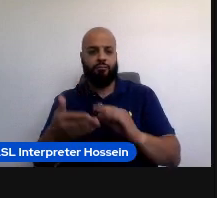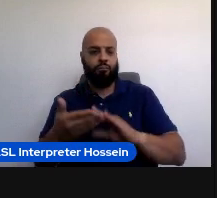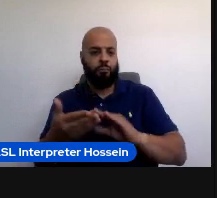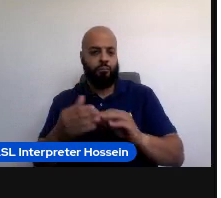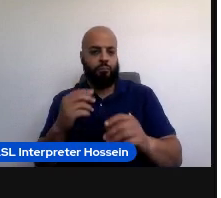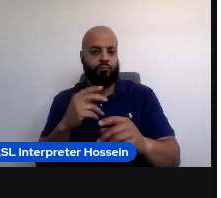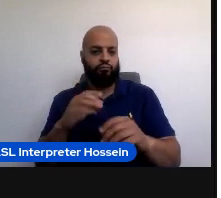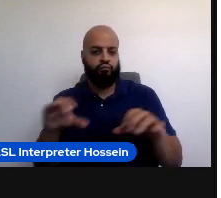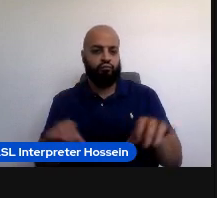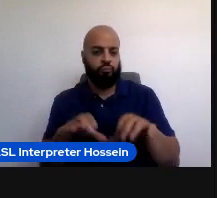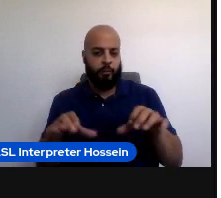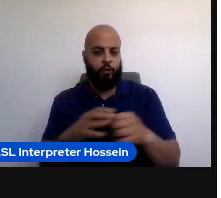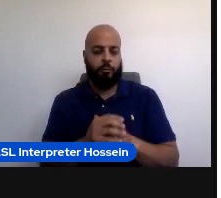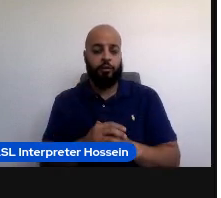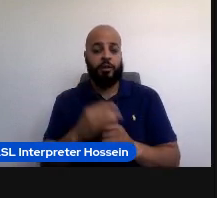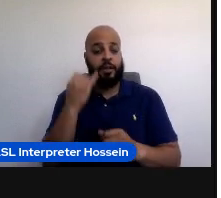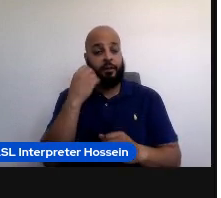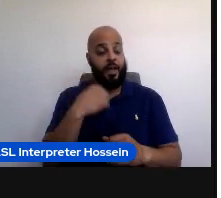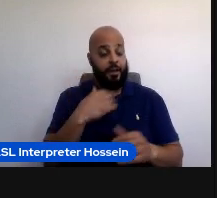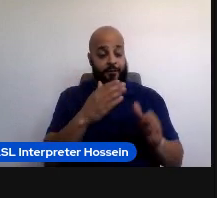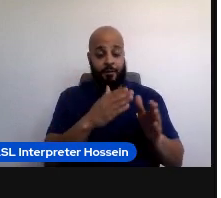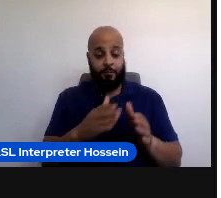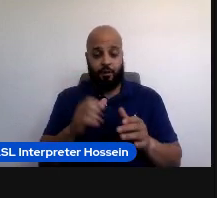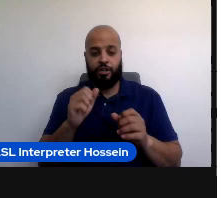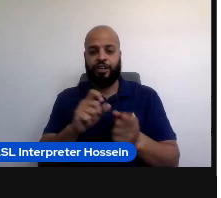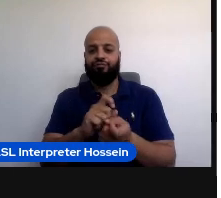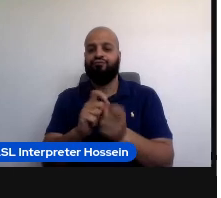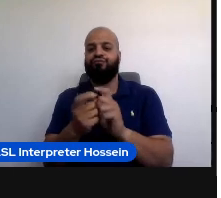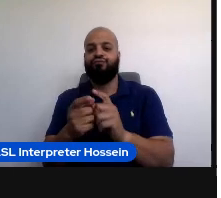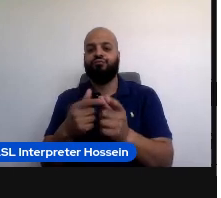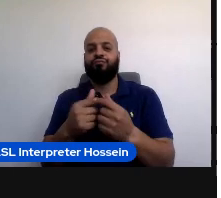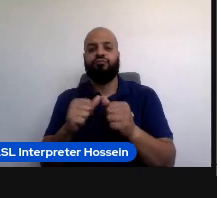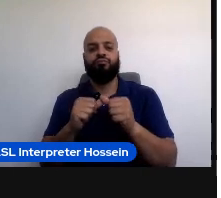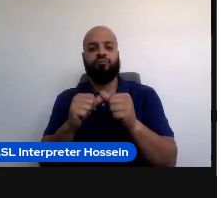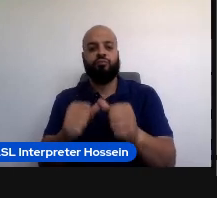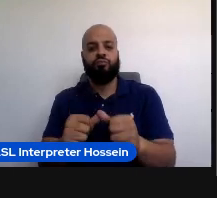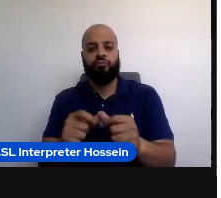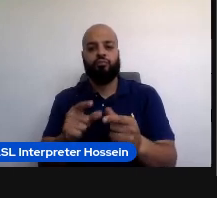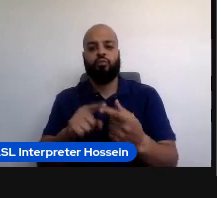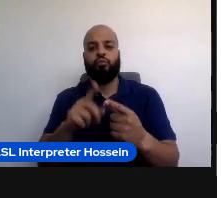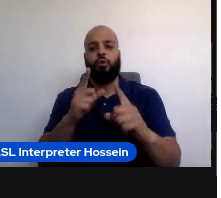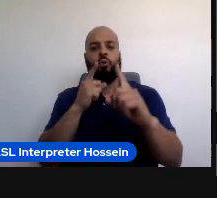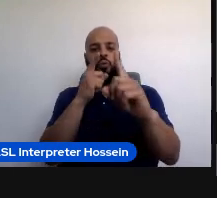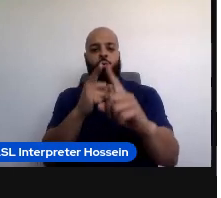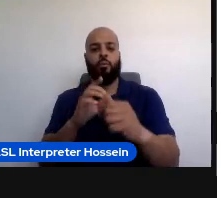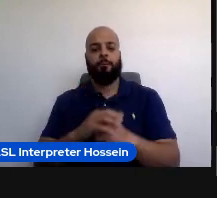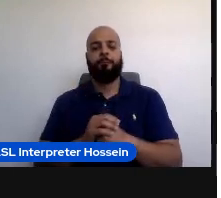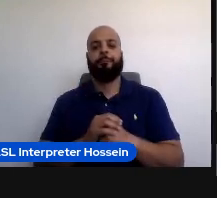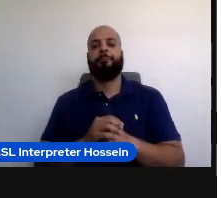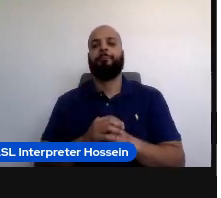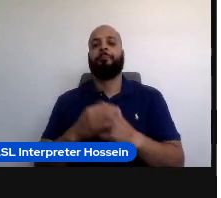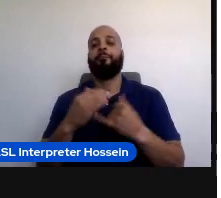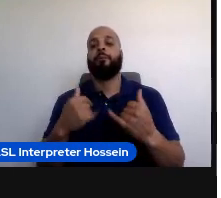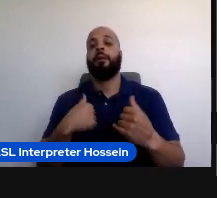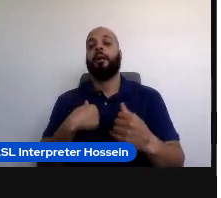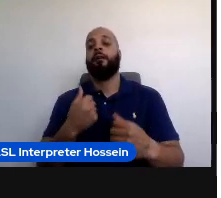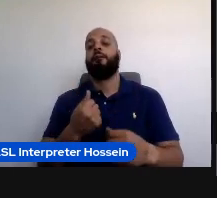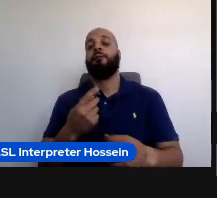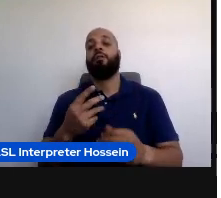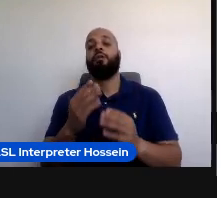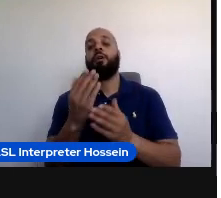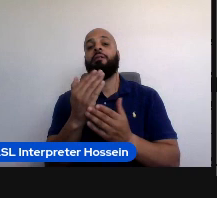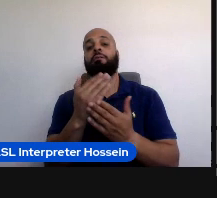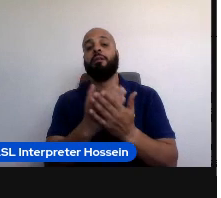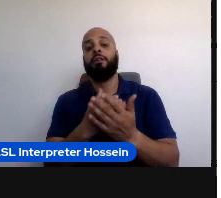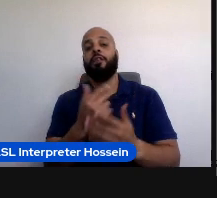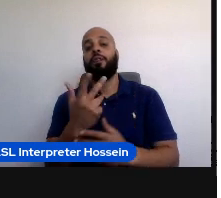whatever happens, you'll be able to adapt and continue to move forward to your own destination. Now, I have a few lessons, just 3 lessons that I